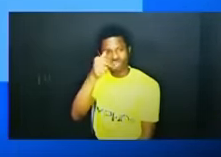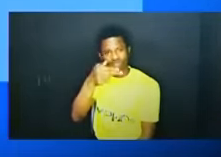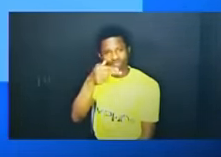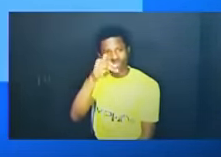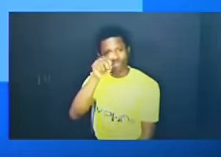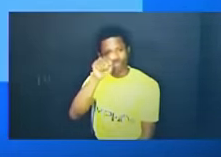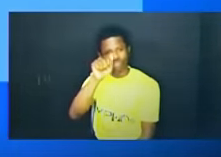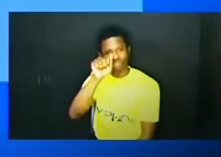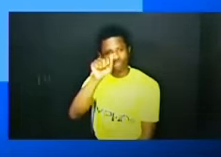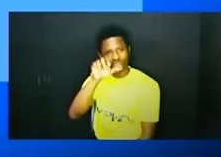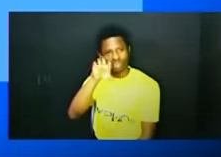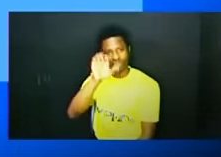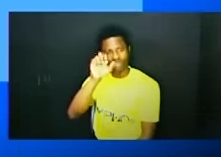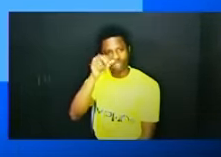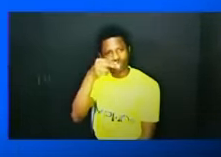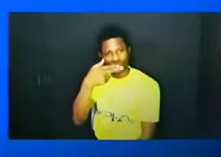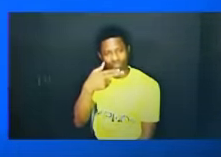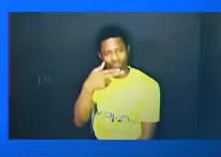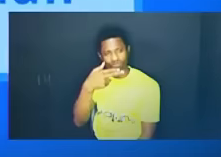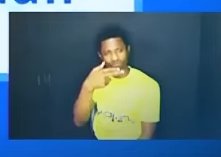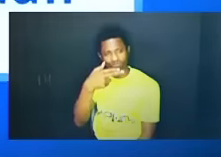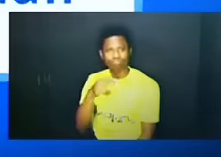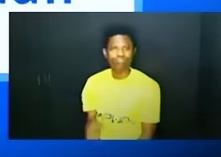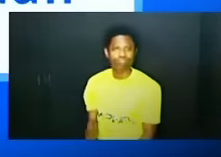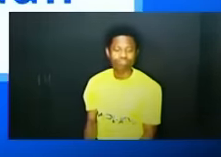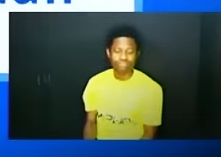second one is avoda.